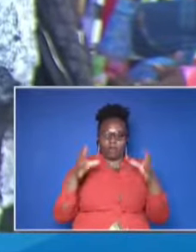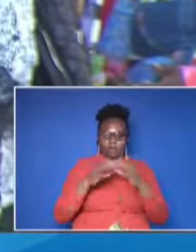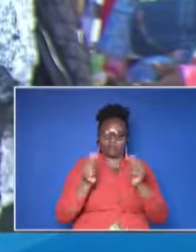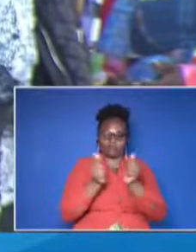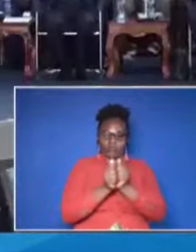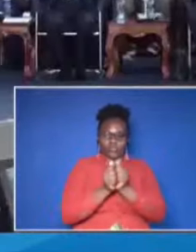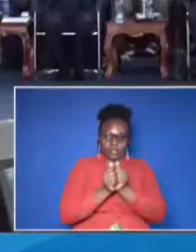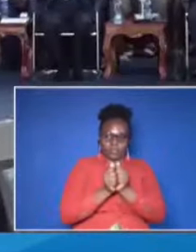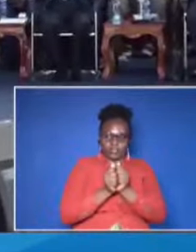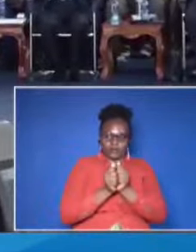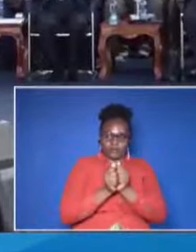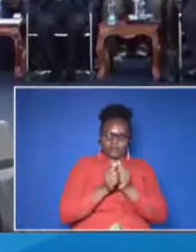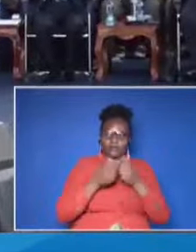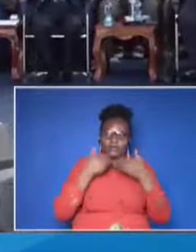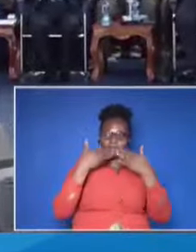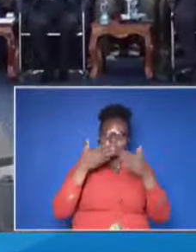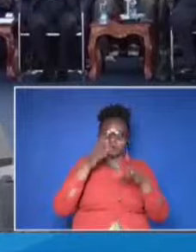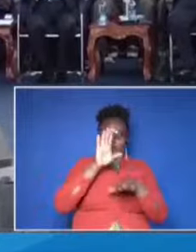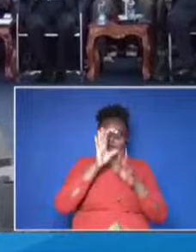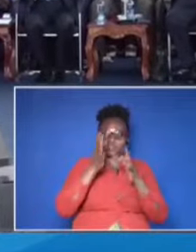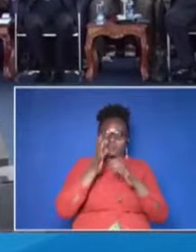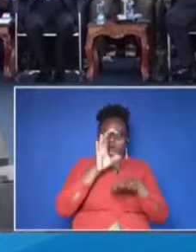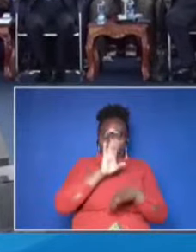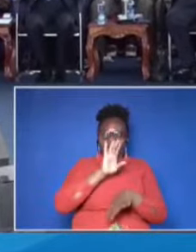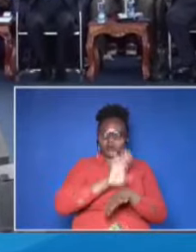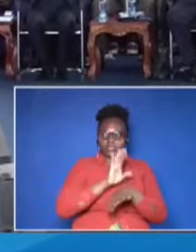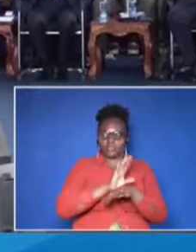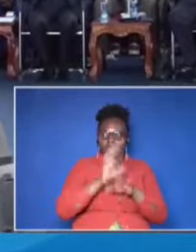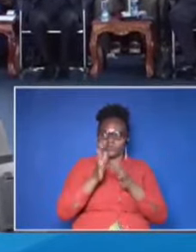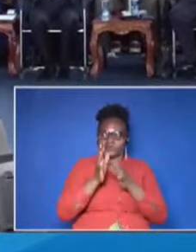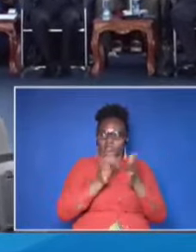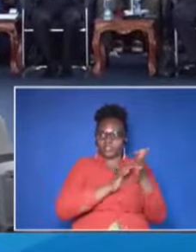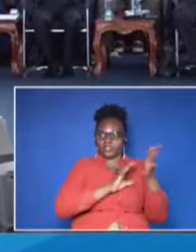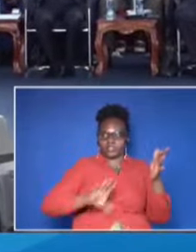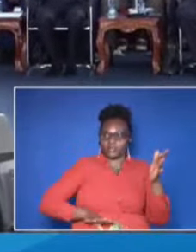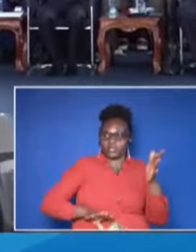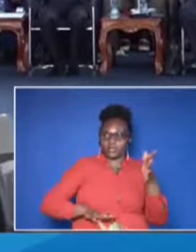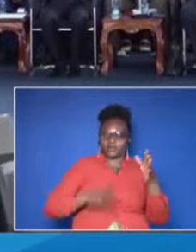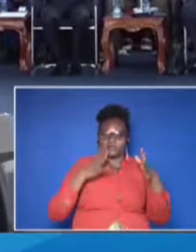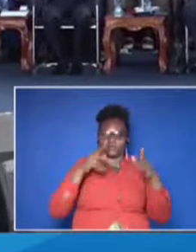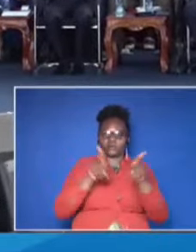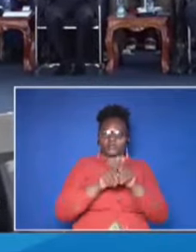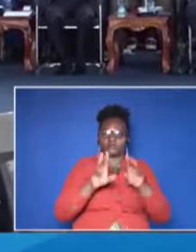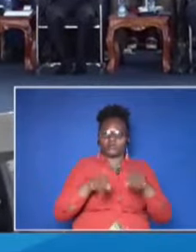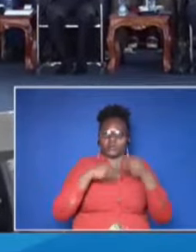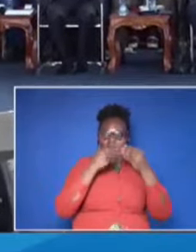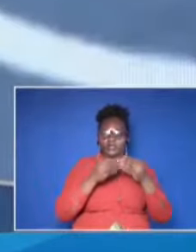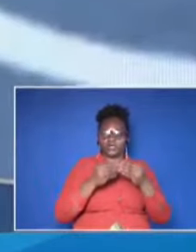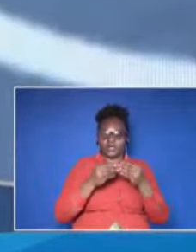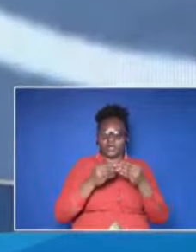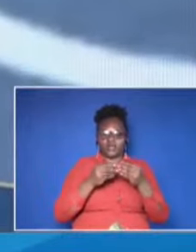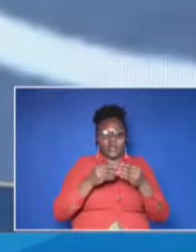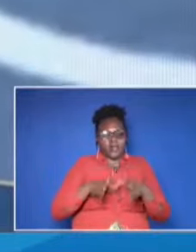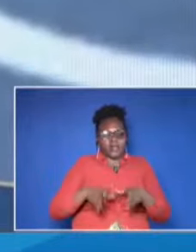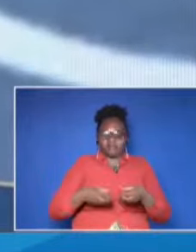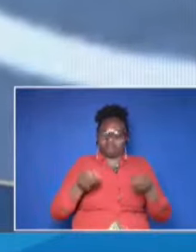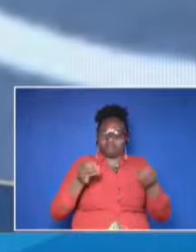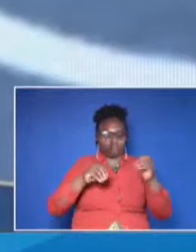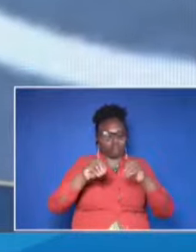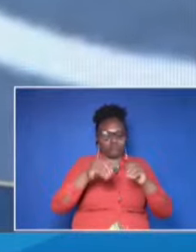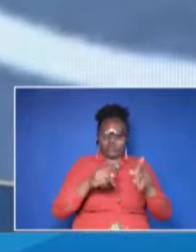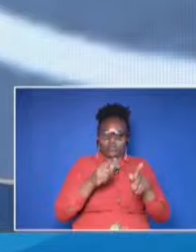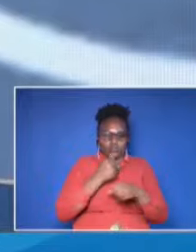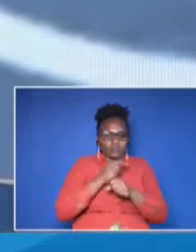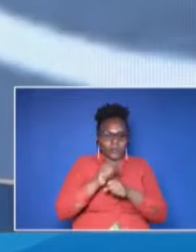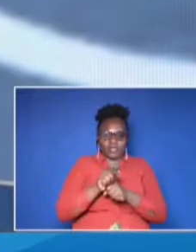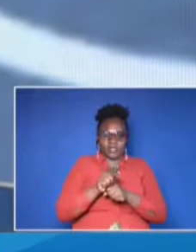Crusade I Thank The Church of Jesus Christ for hosting Pastor Benny hin and giving selflessly to make the